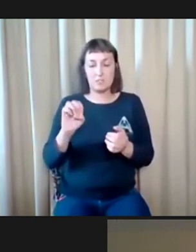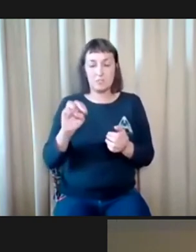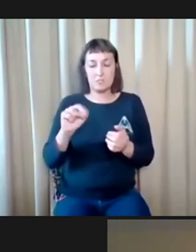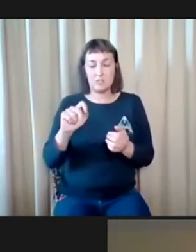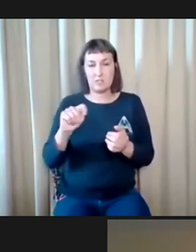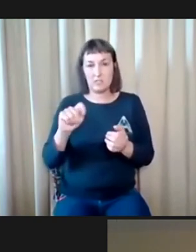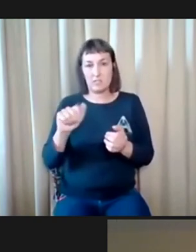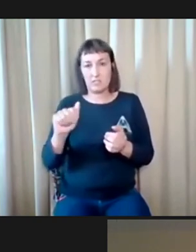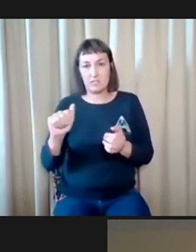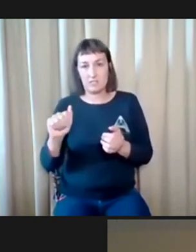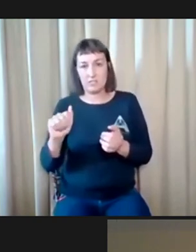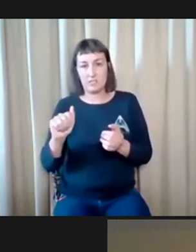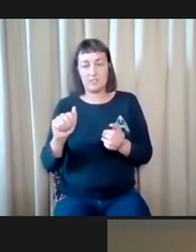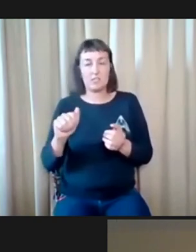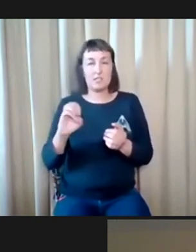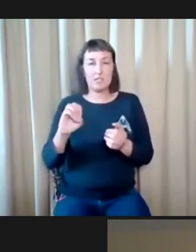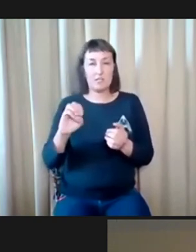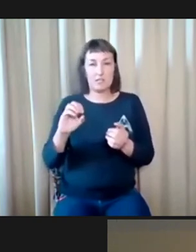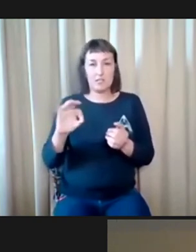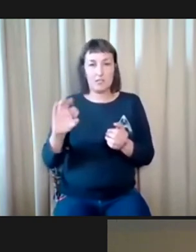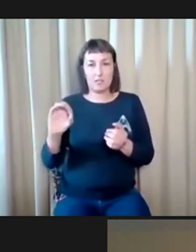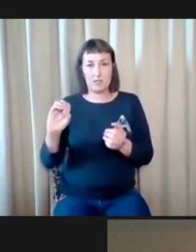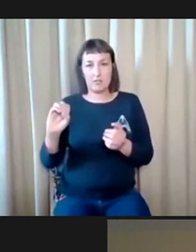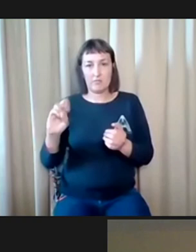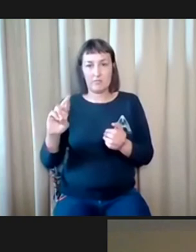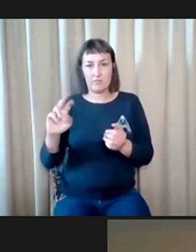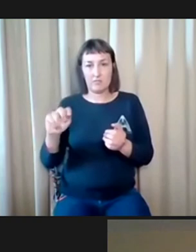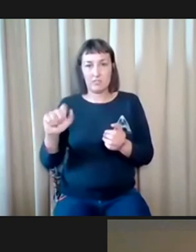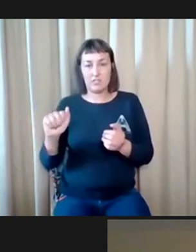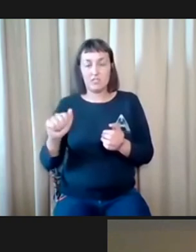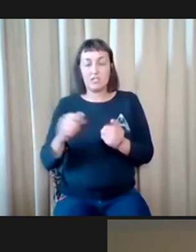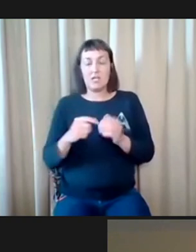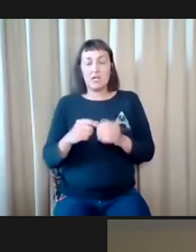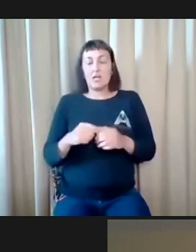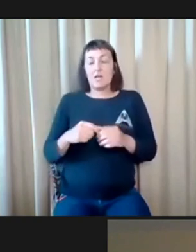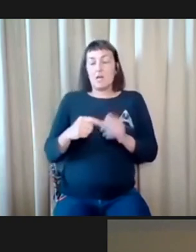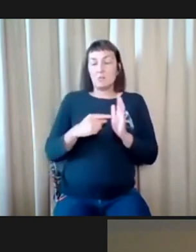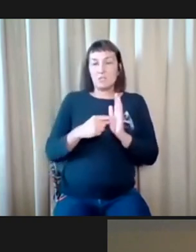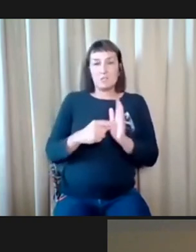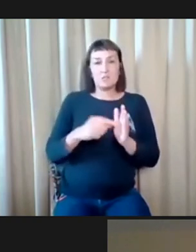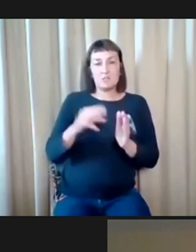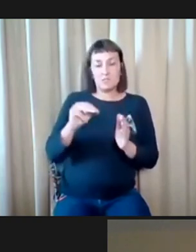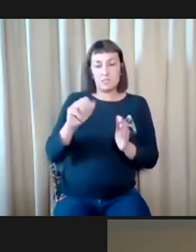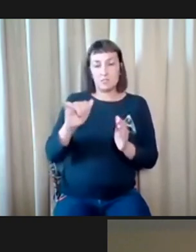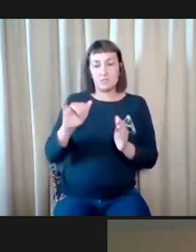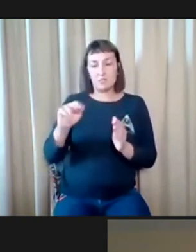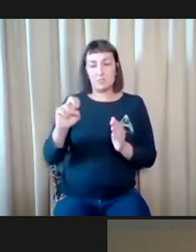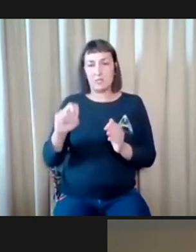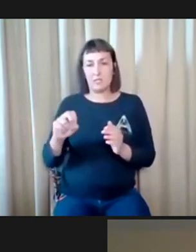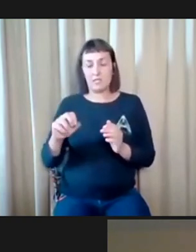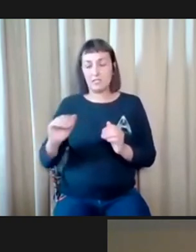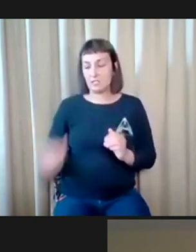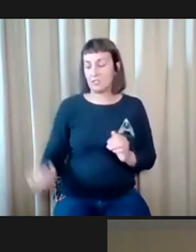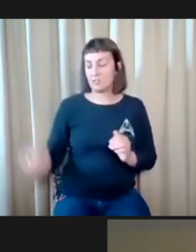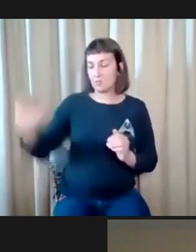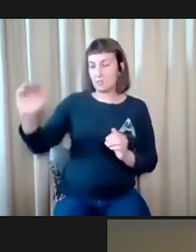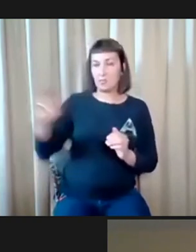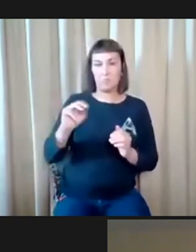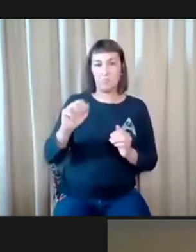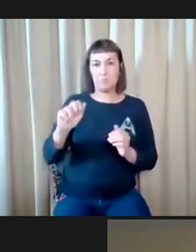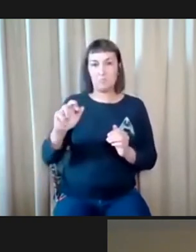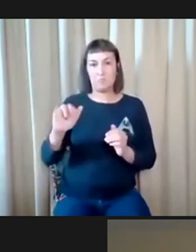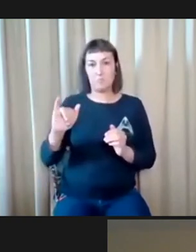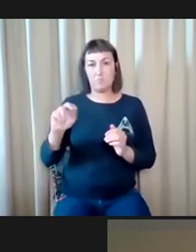I would say in general, and I'll just go back to Maine as an example, and I grew up in Maine, so I know Maine politics, and that if